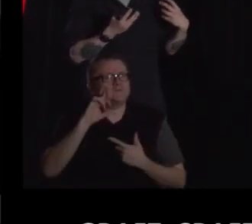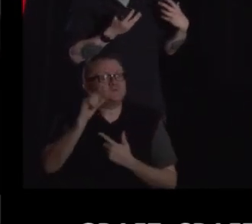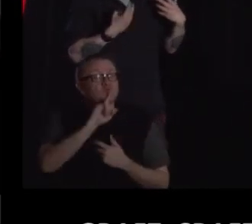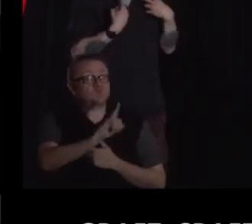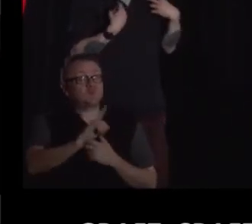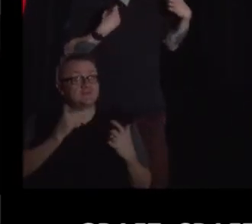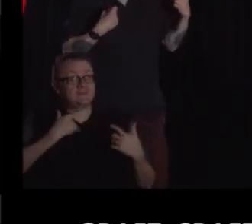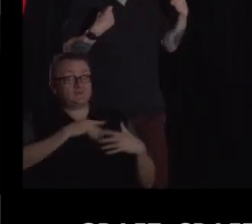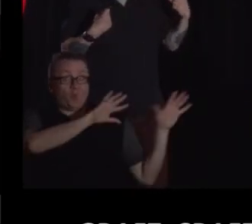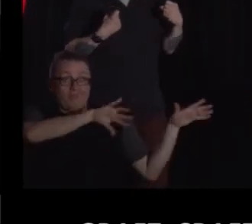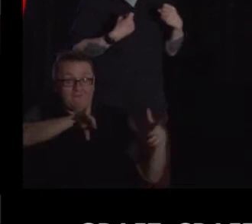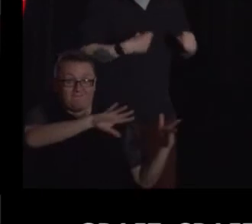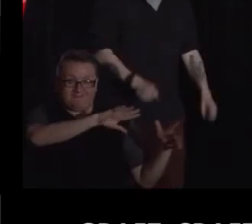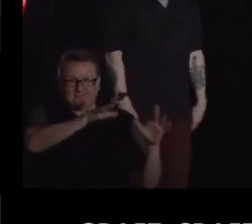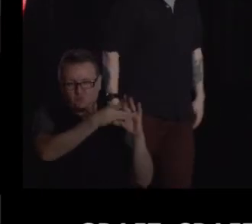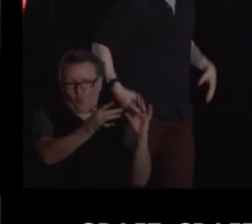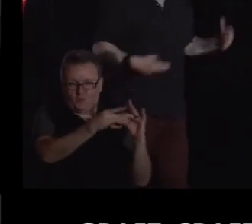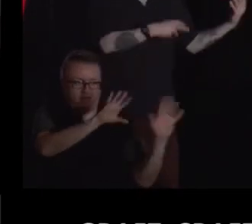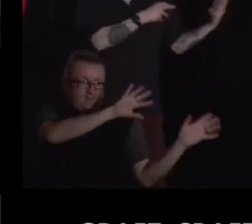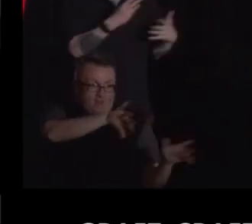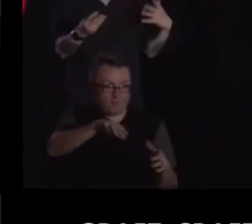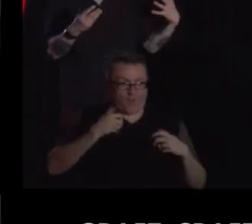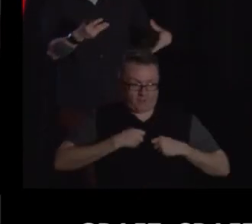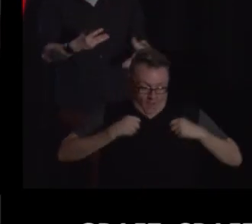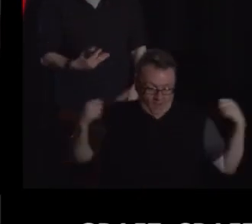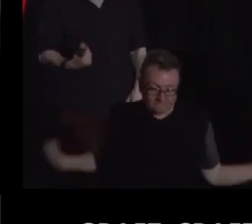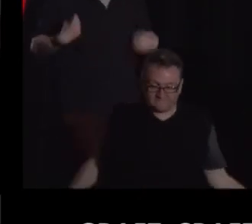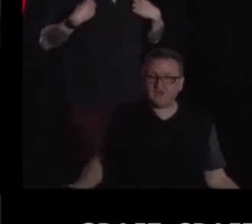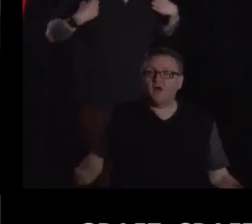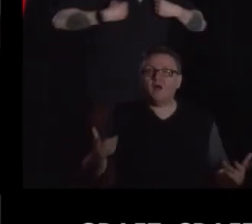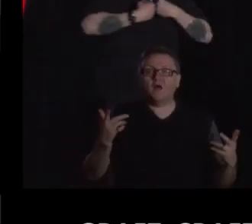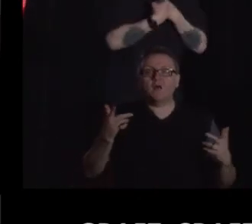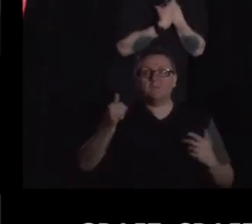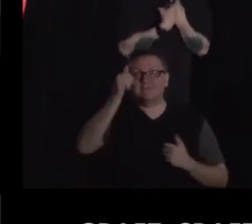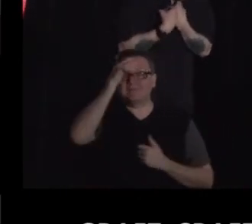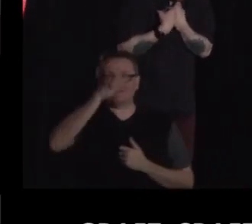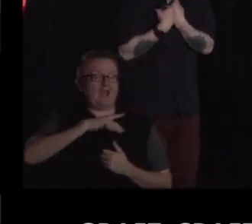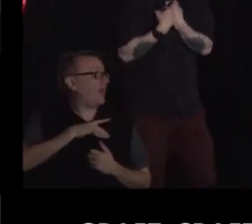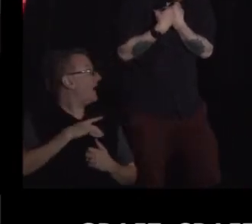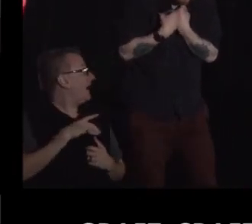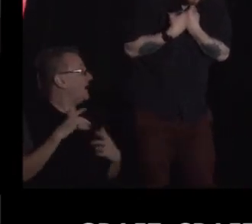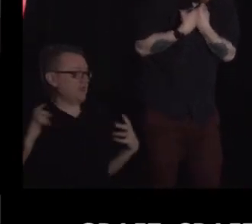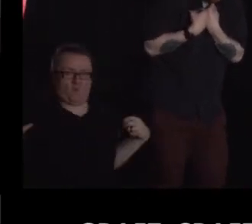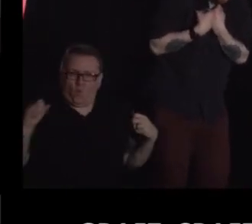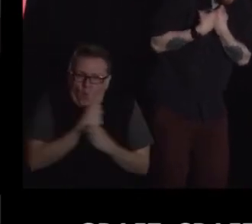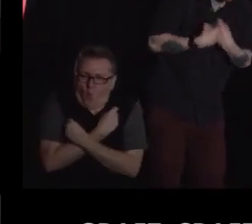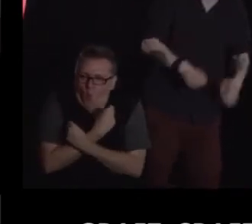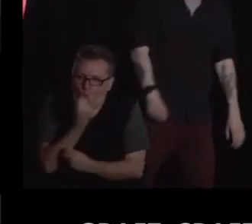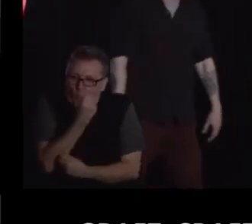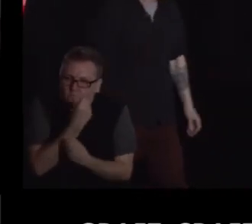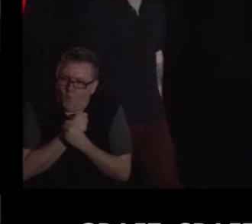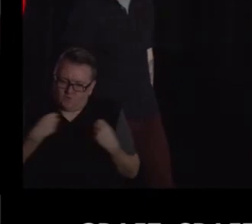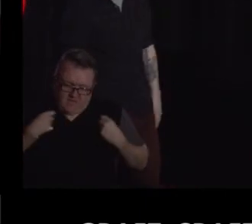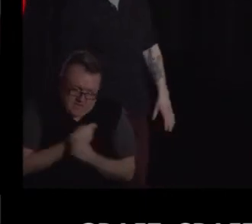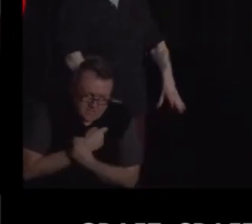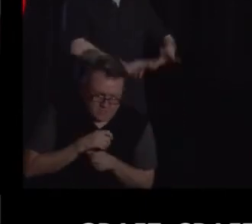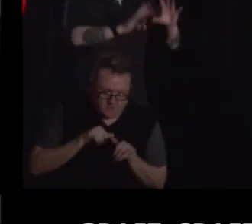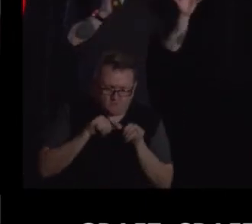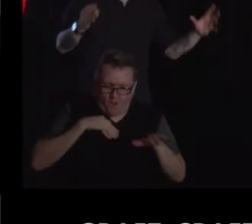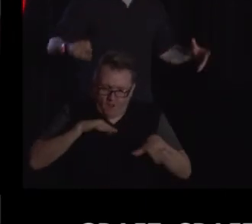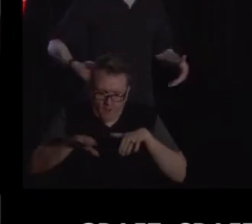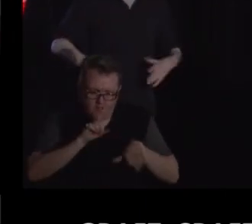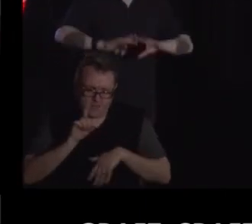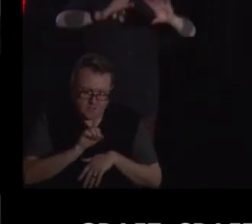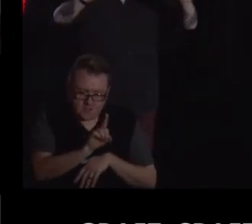to get him to take off his jacket. But what happens when the wind does that is the guy just puts his jacket on more and he just carries on walking. But then the sun